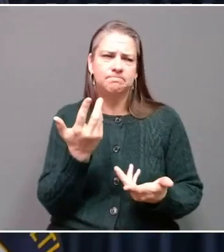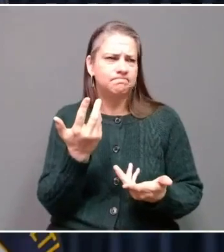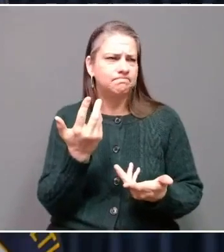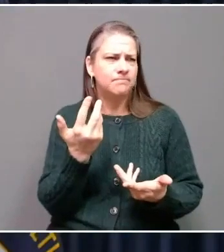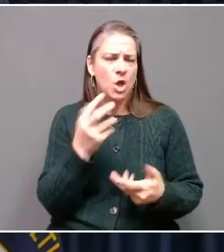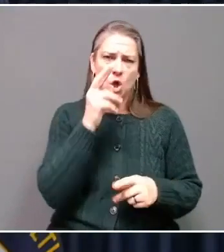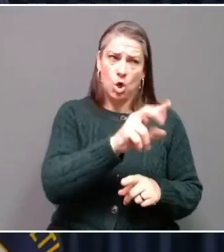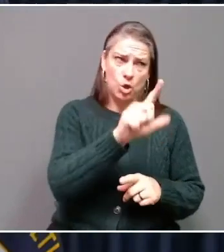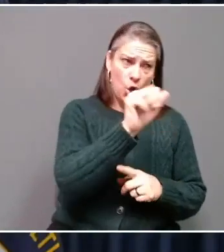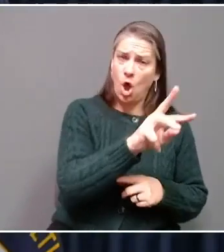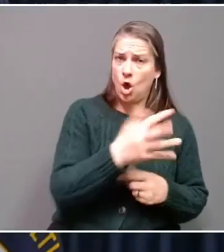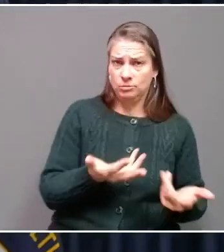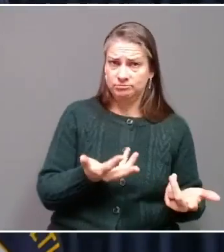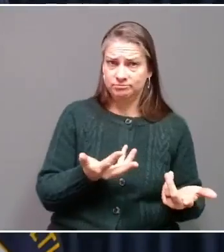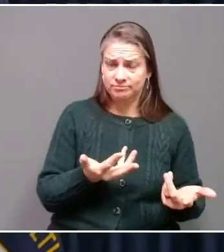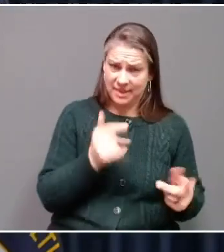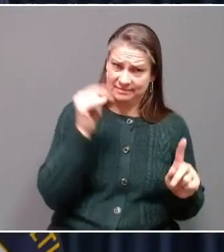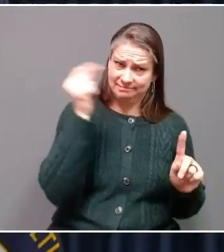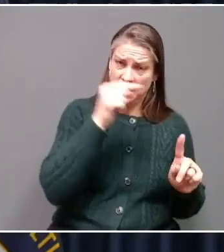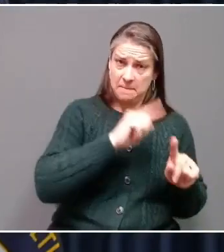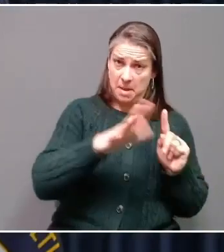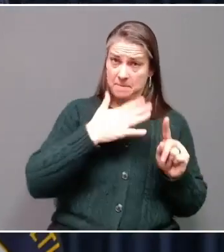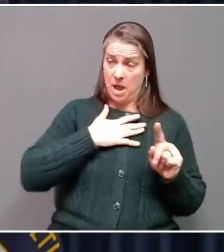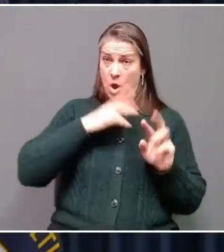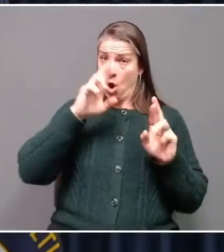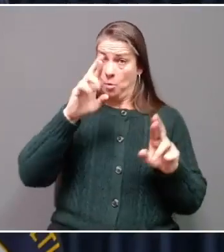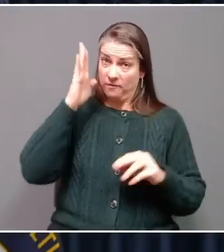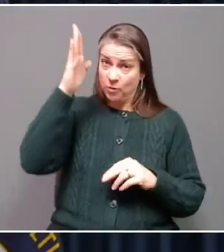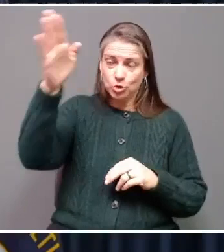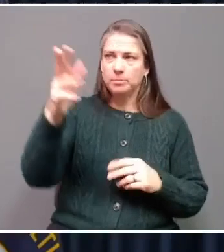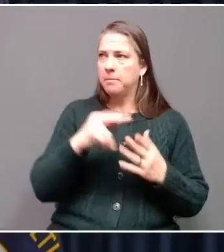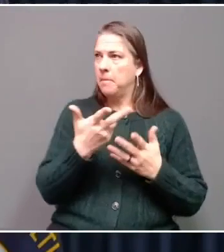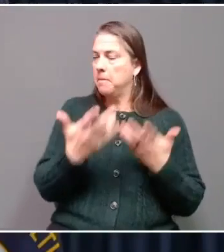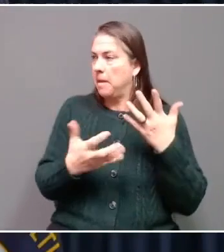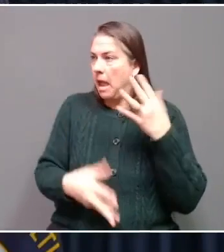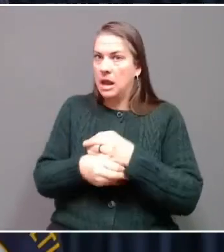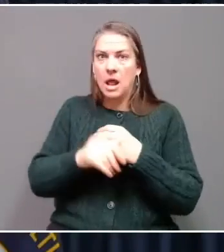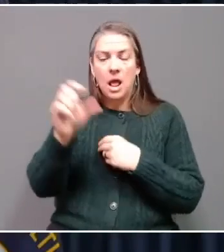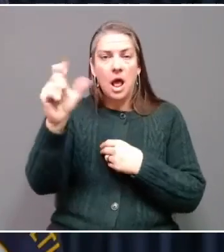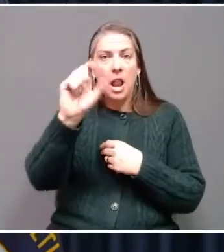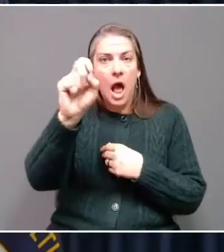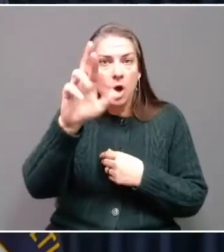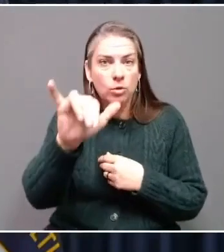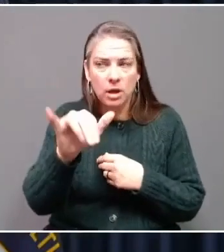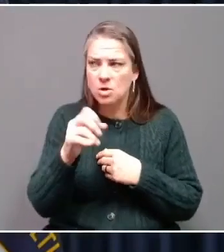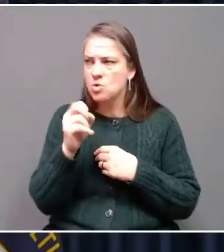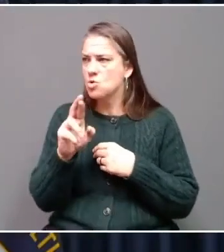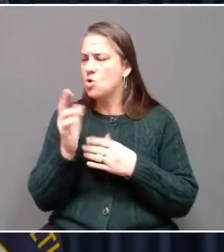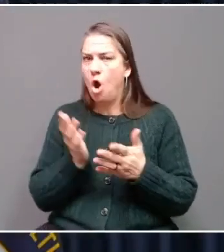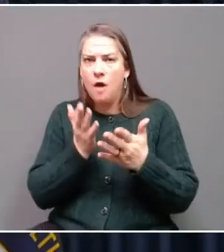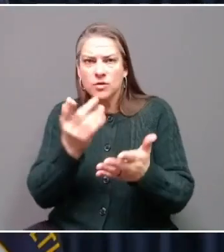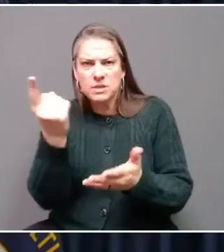or not. But my hope is in the future, whether that's additional lottery offerings or others, that we can do some things to replace